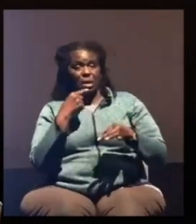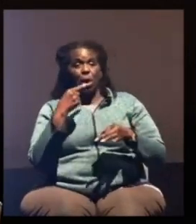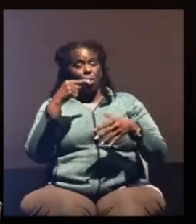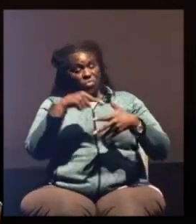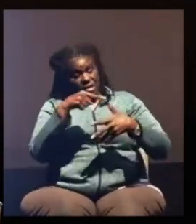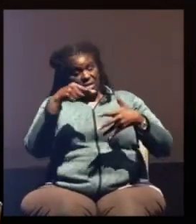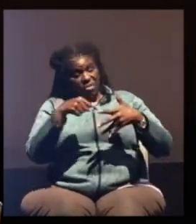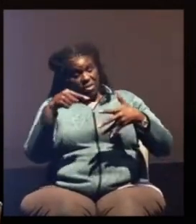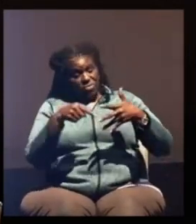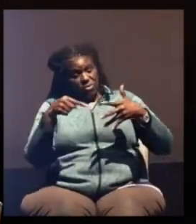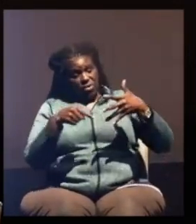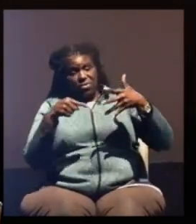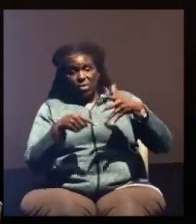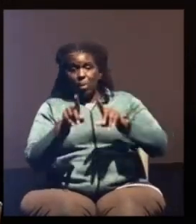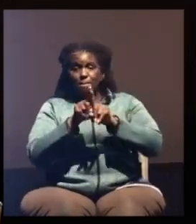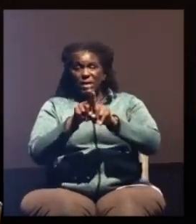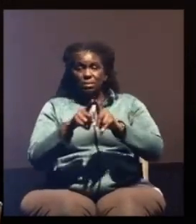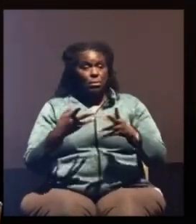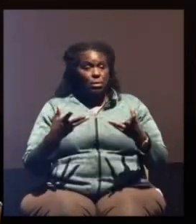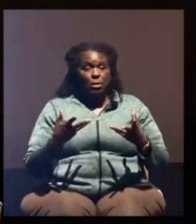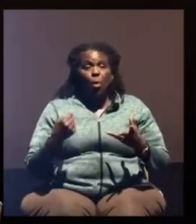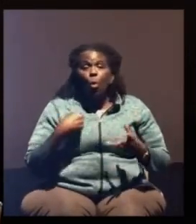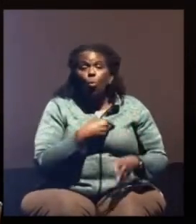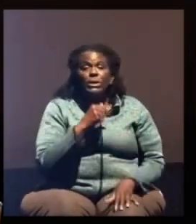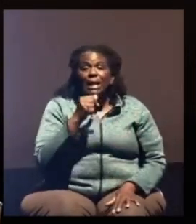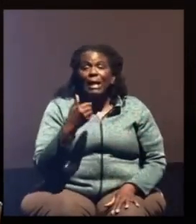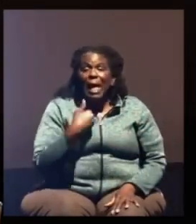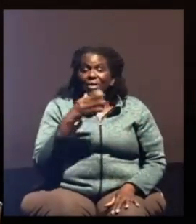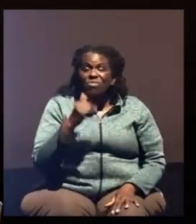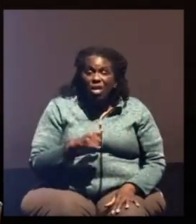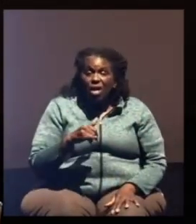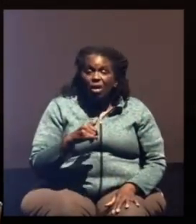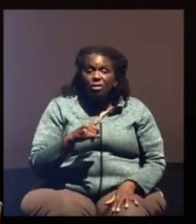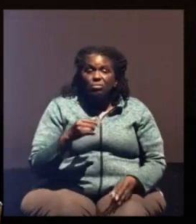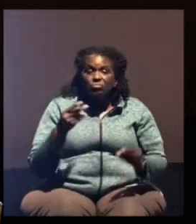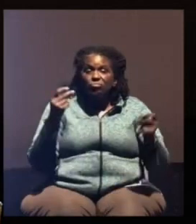this person and this person mentored me, and